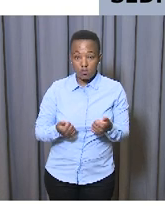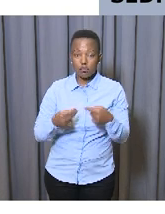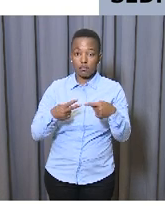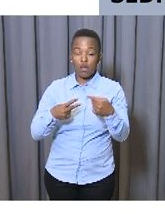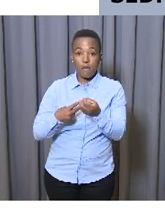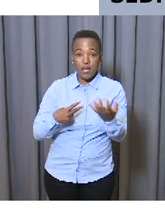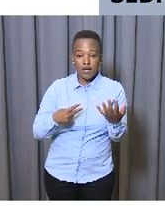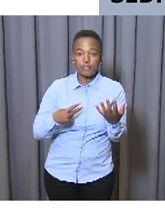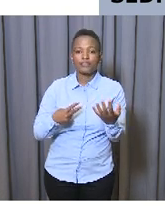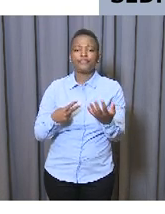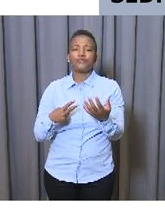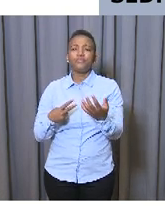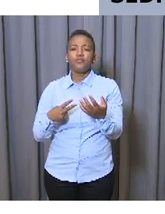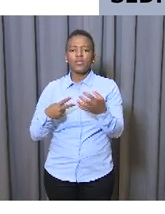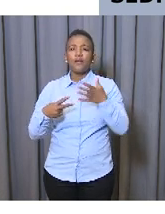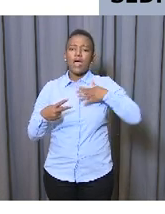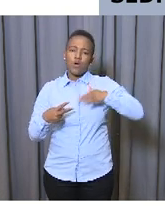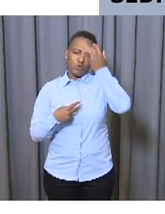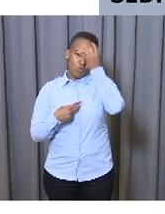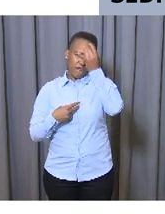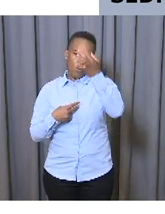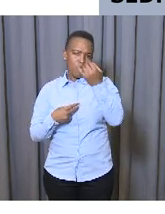that a week ago,